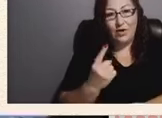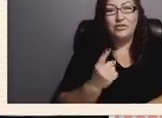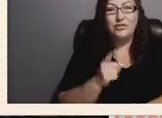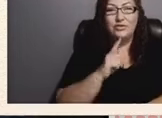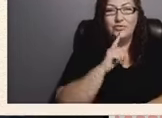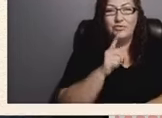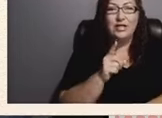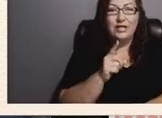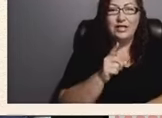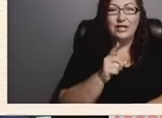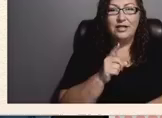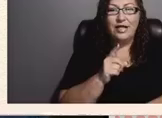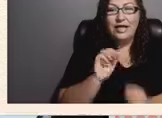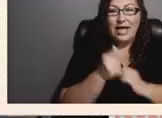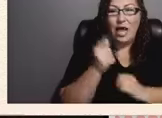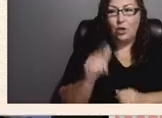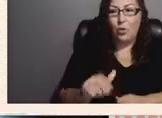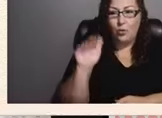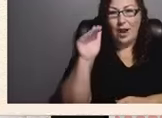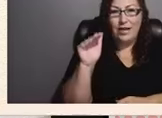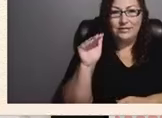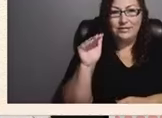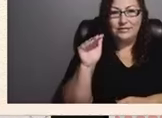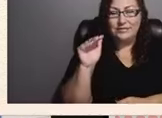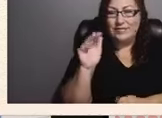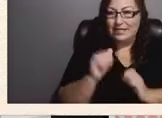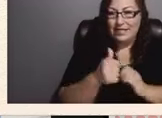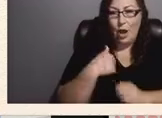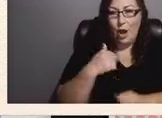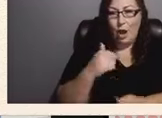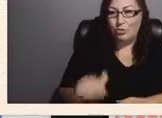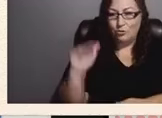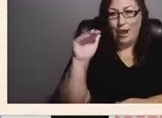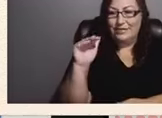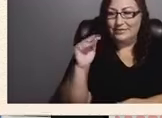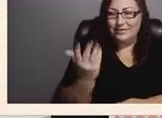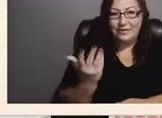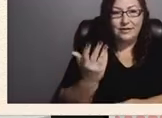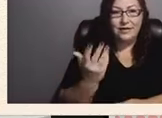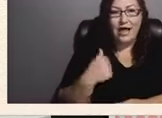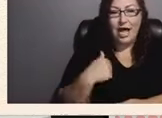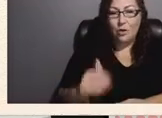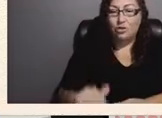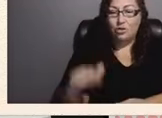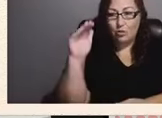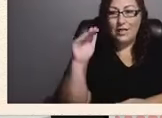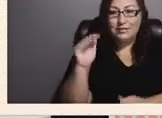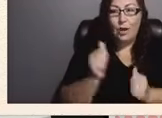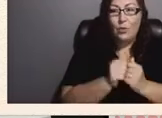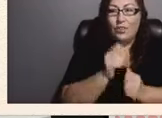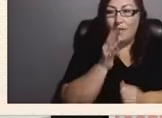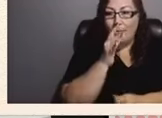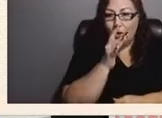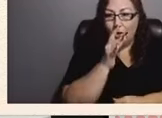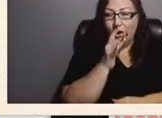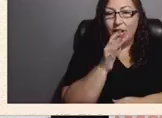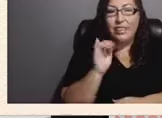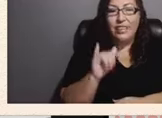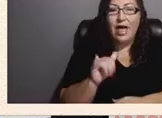raised. It's the way I was raised. I was raised up with a mother